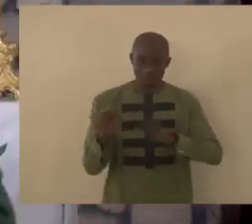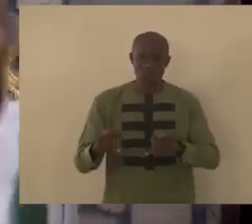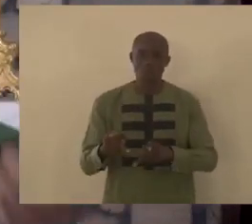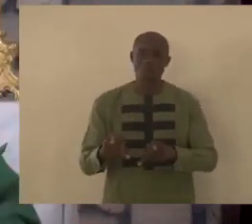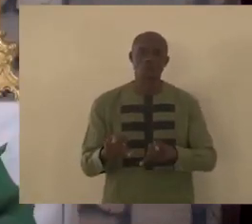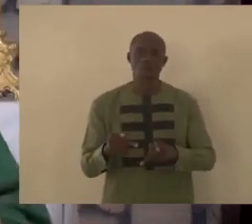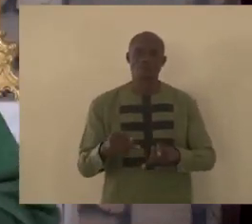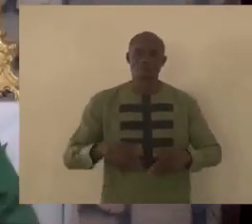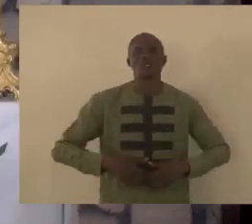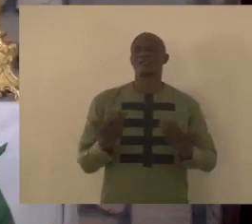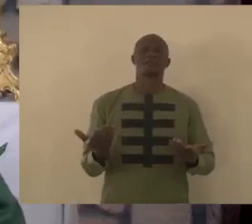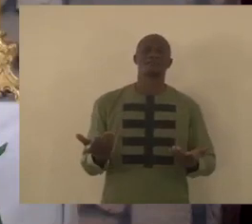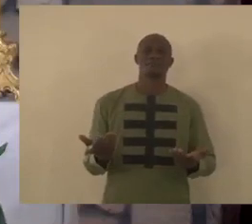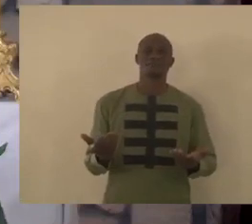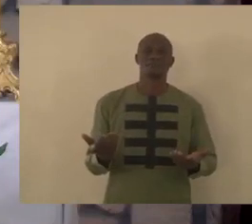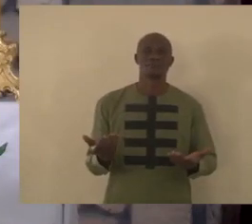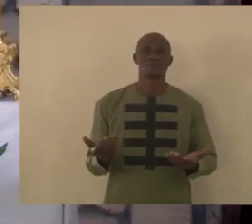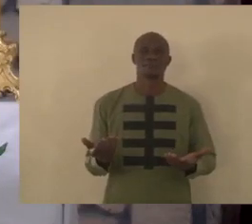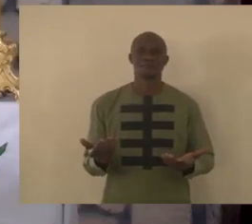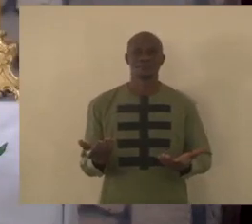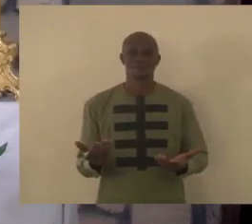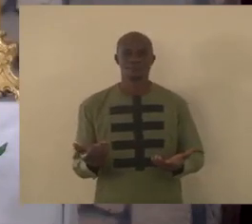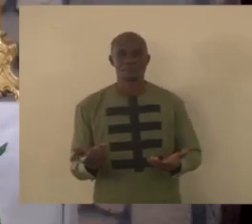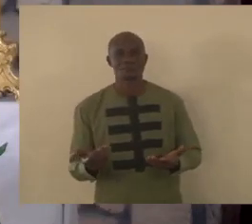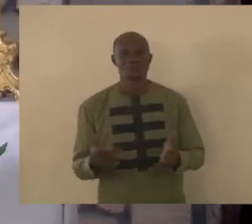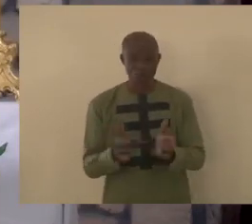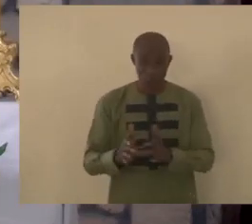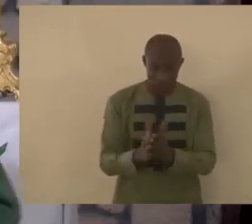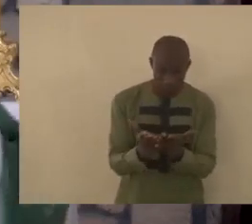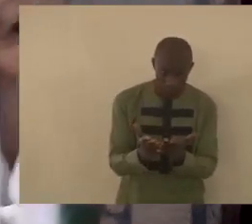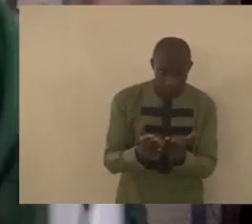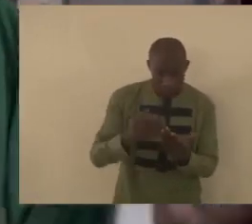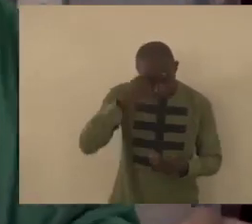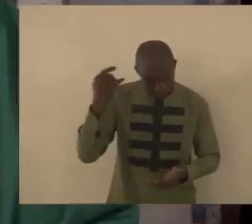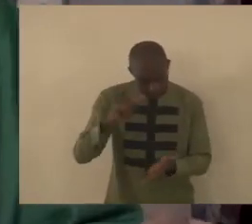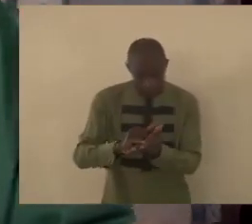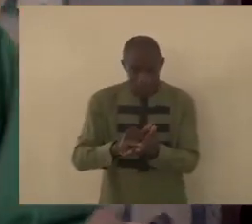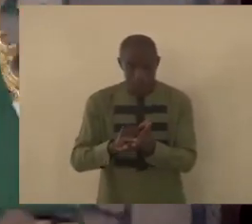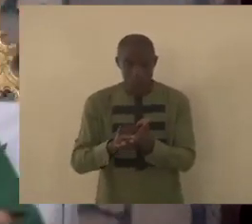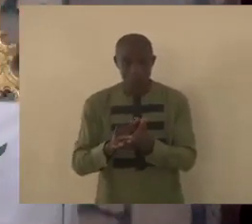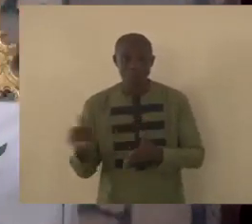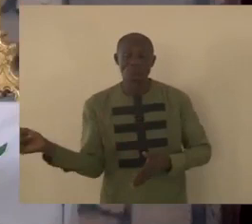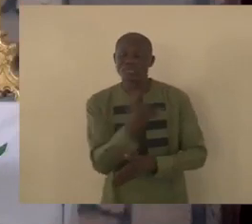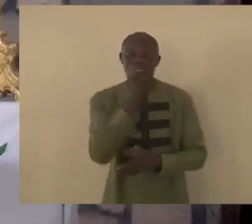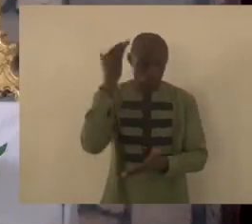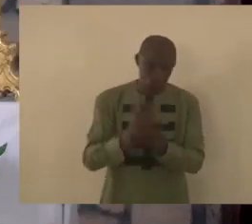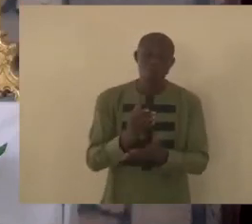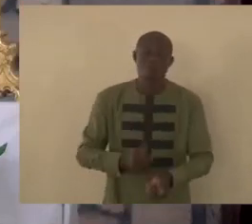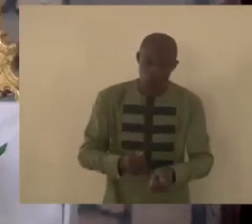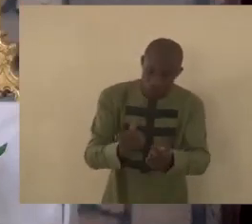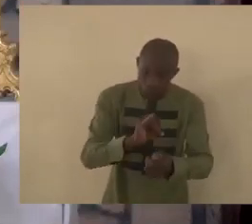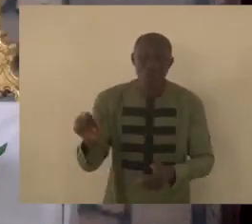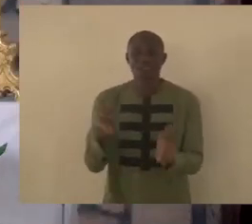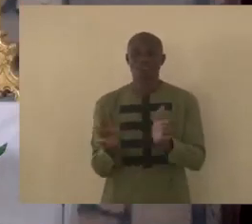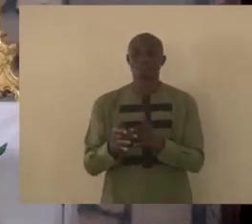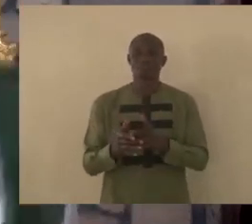tell us to eat his body and drink his blood? Are we vampires? And the scripture says, on account of that, what happened?